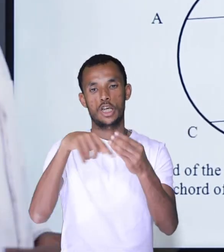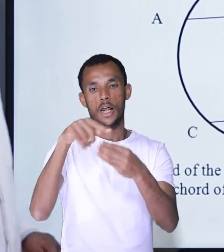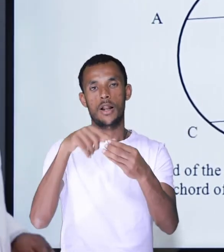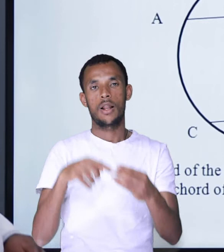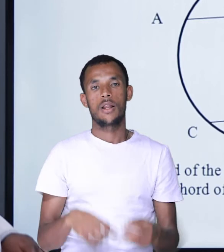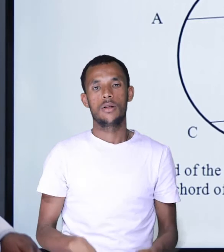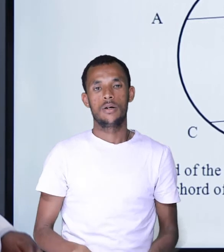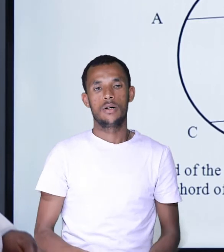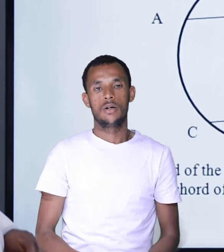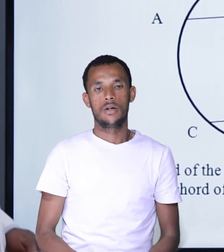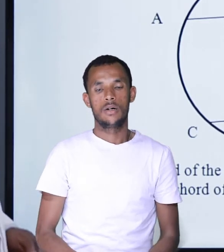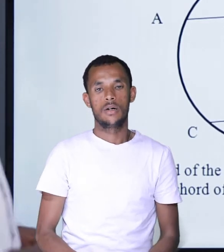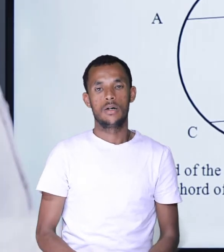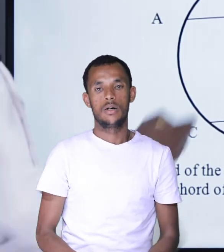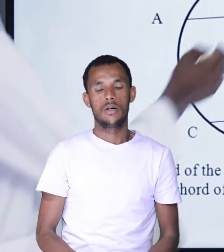the circle.